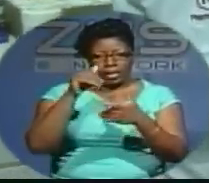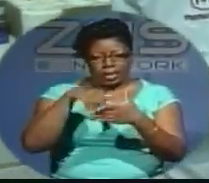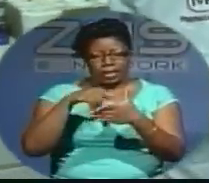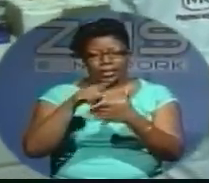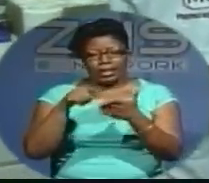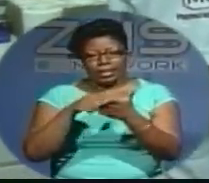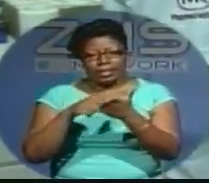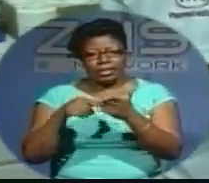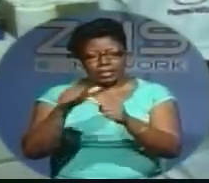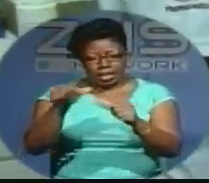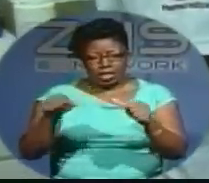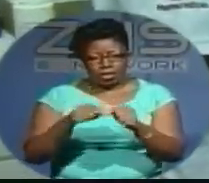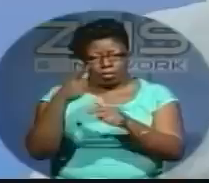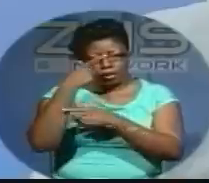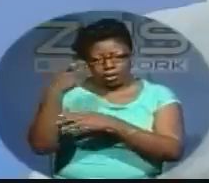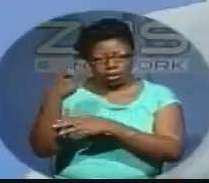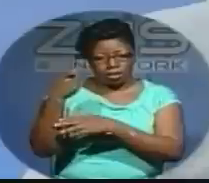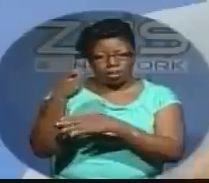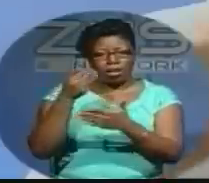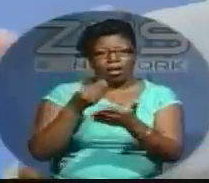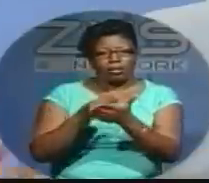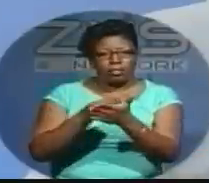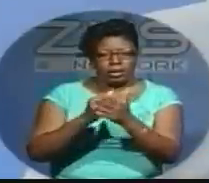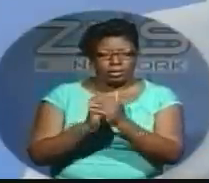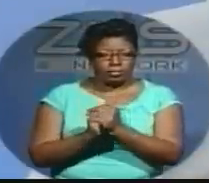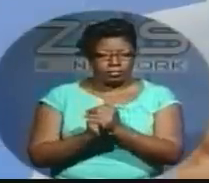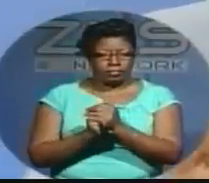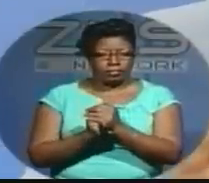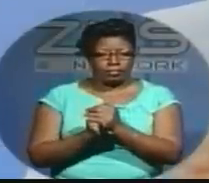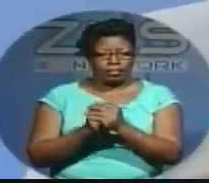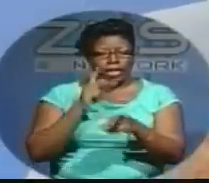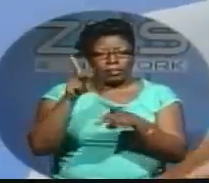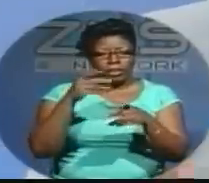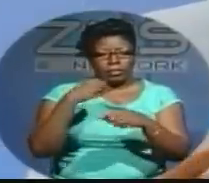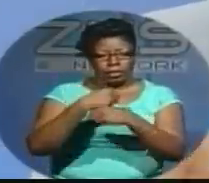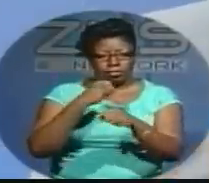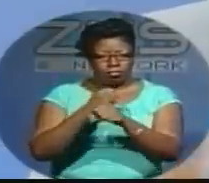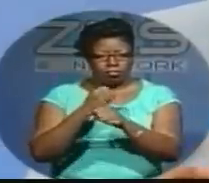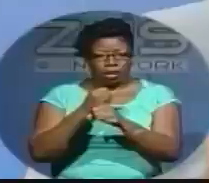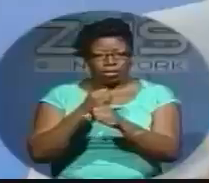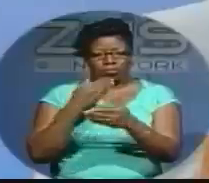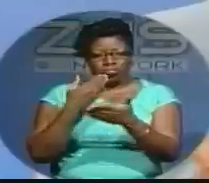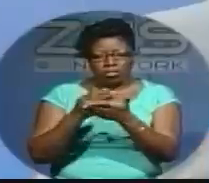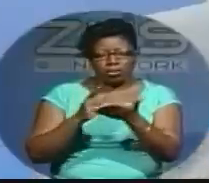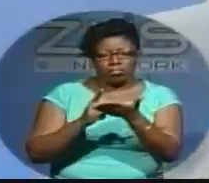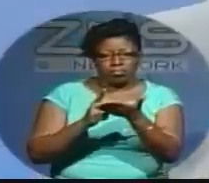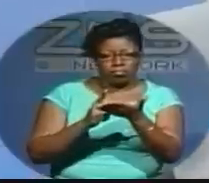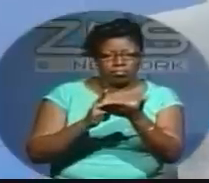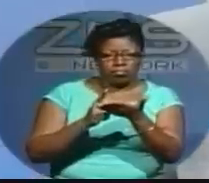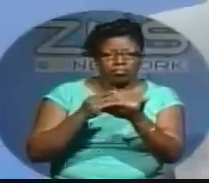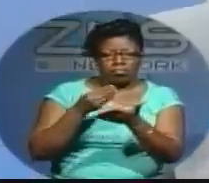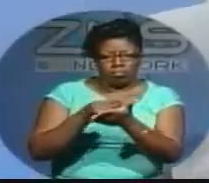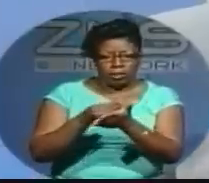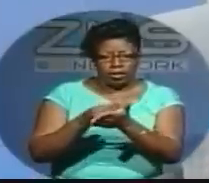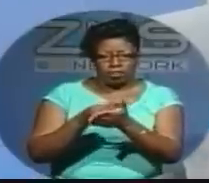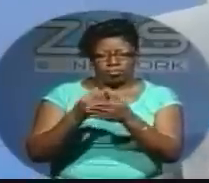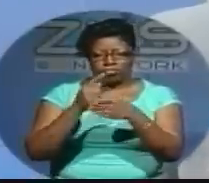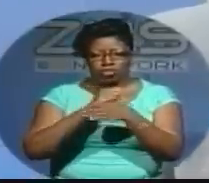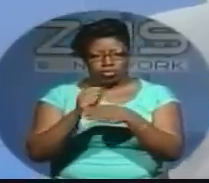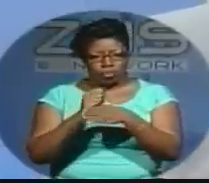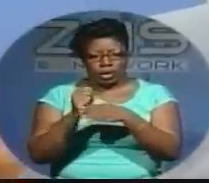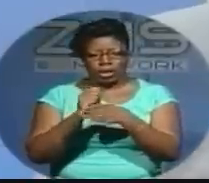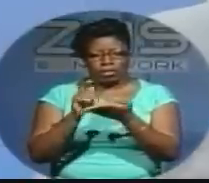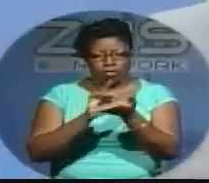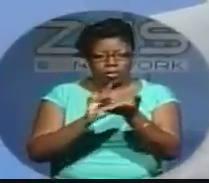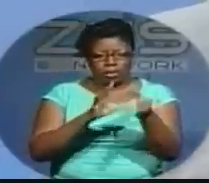money. Because people make very good salaries in the private sector. All the trained pharmacists leave